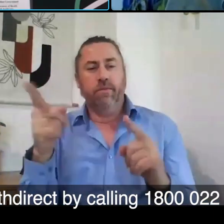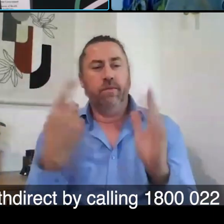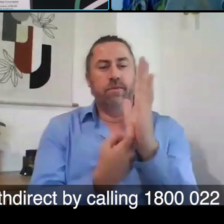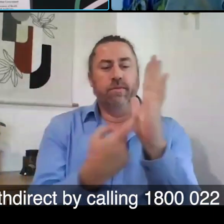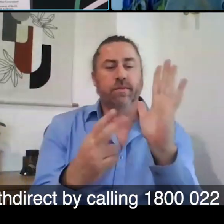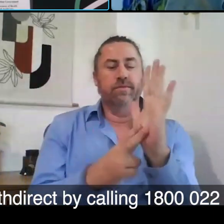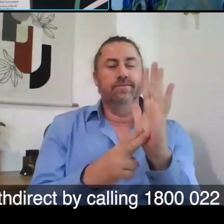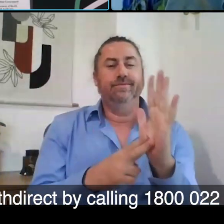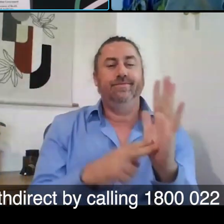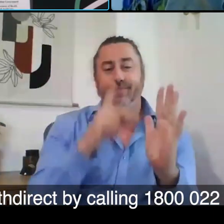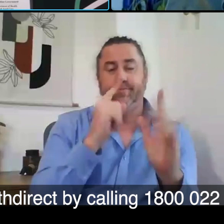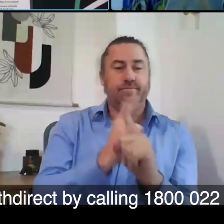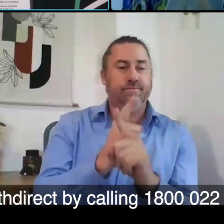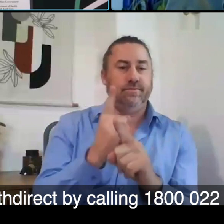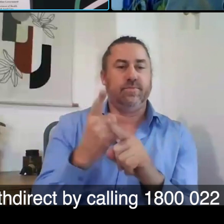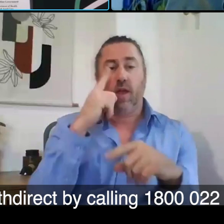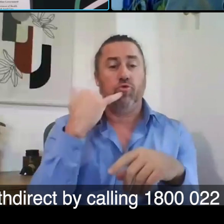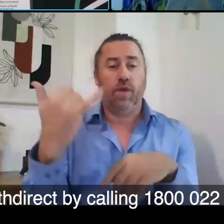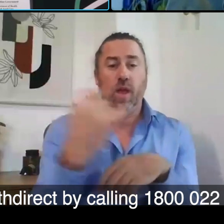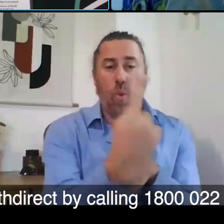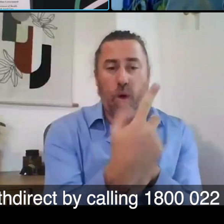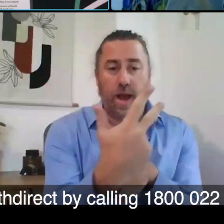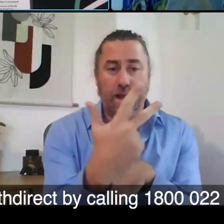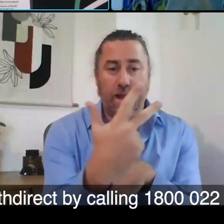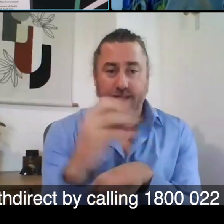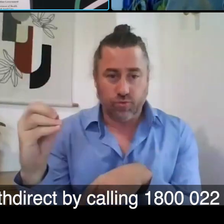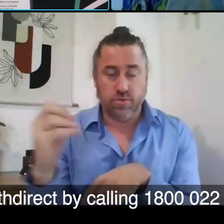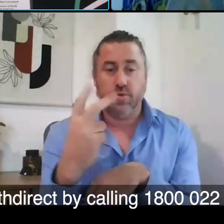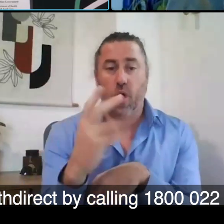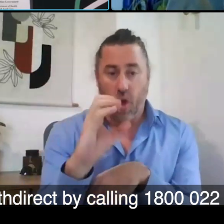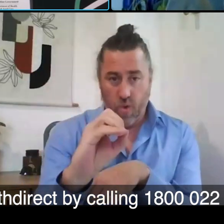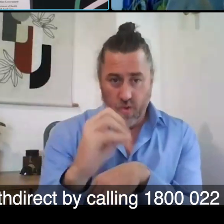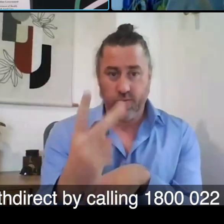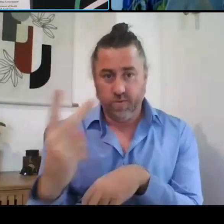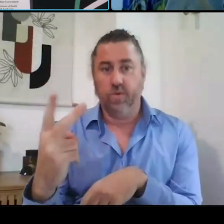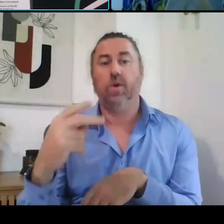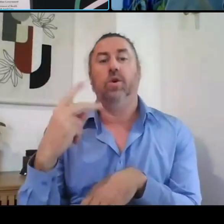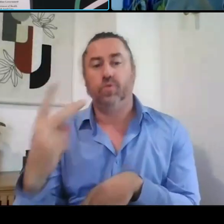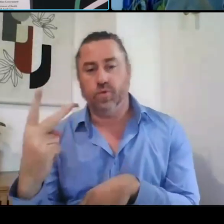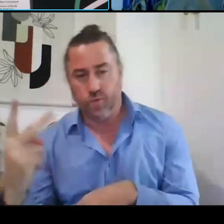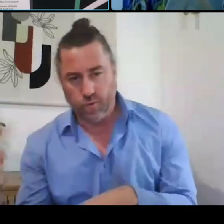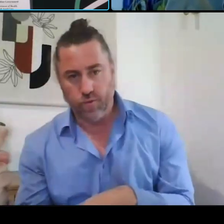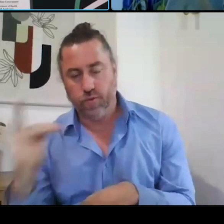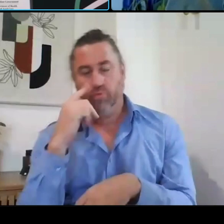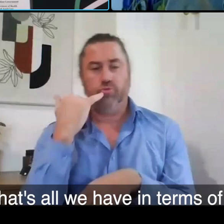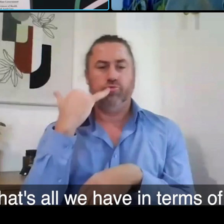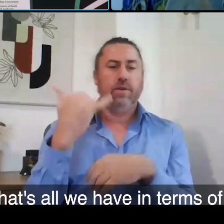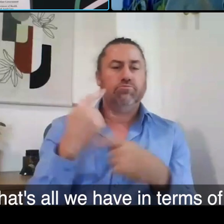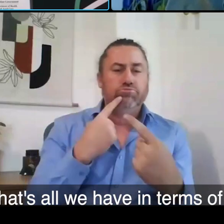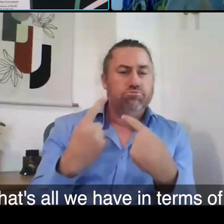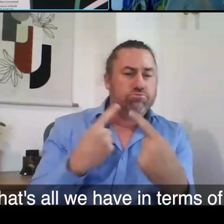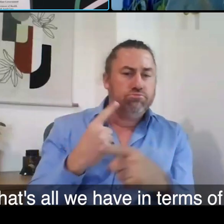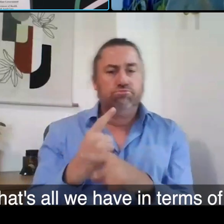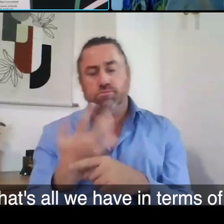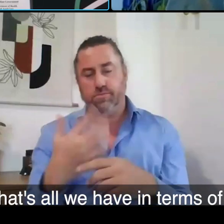Health Direct by calling 1800 022 222. So I think